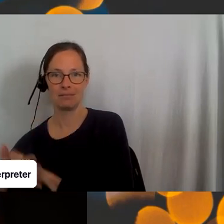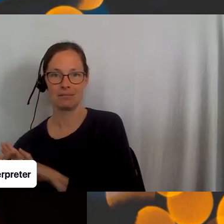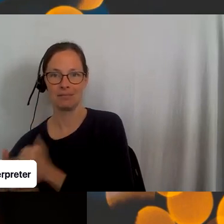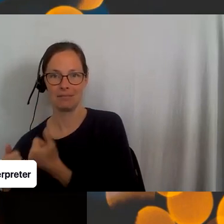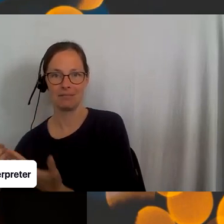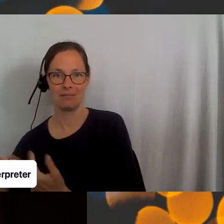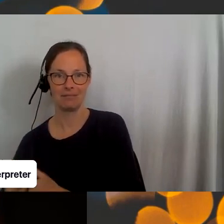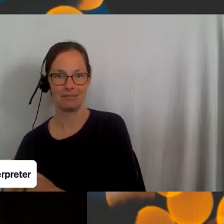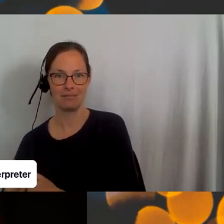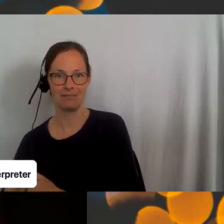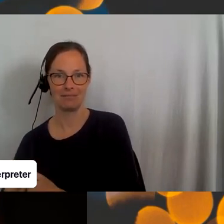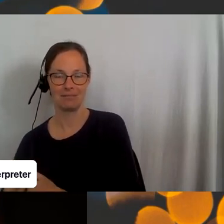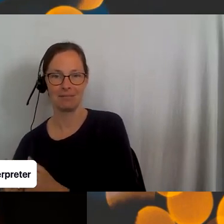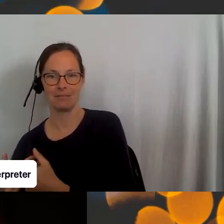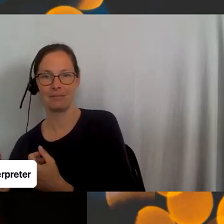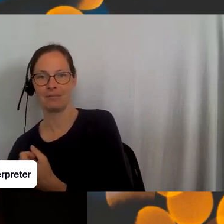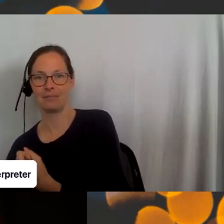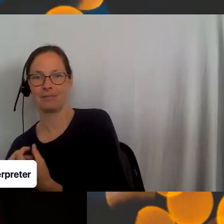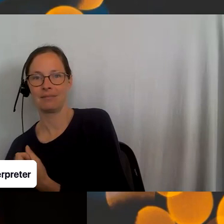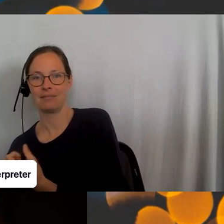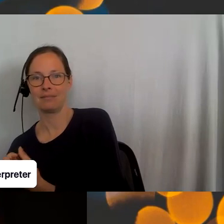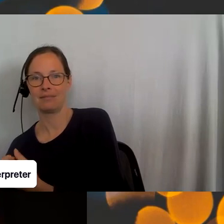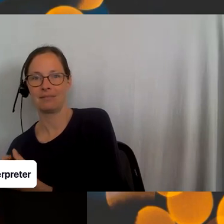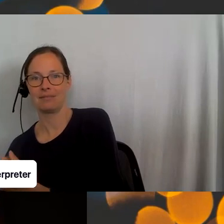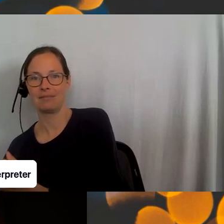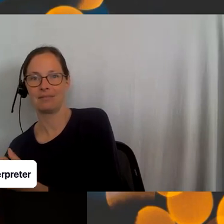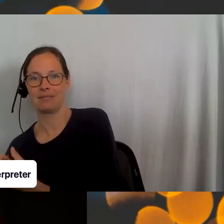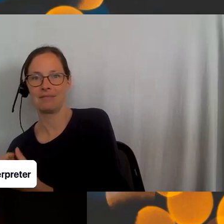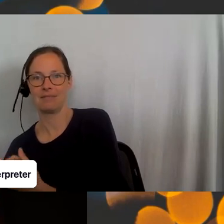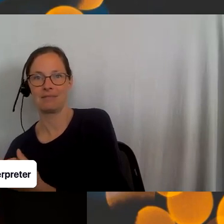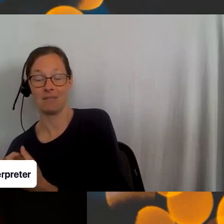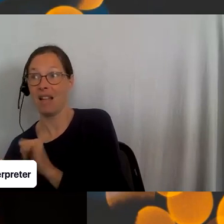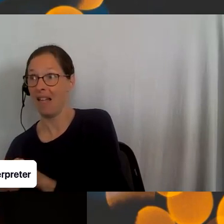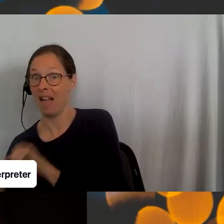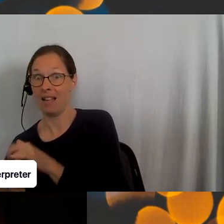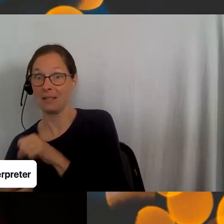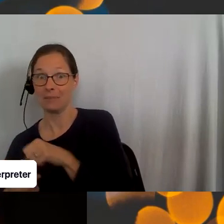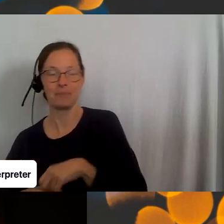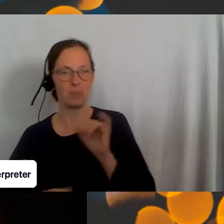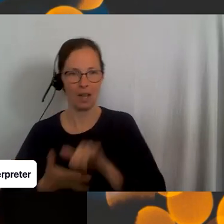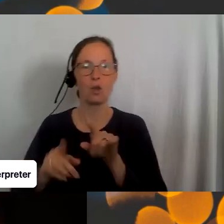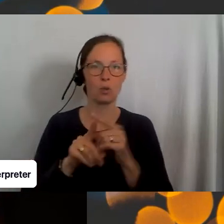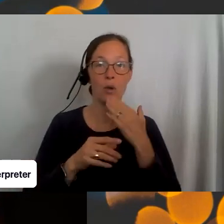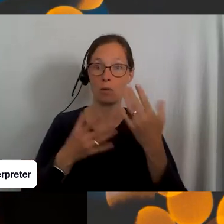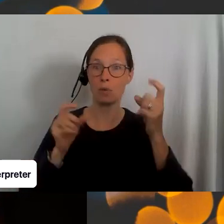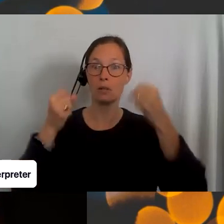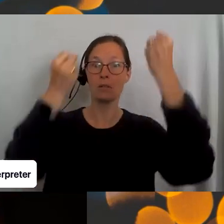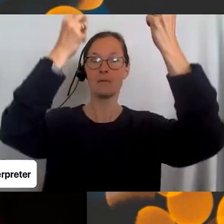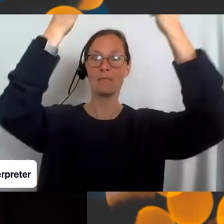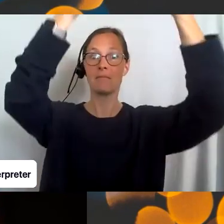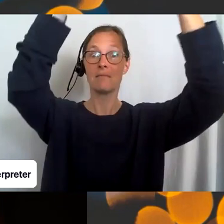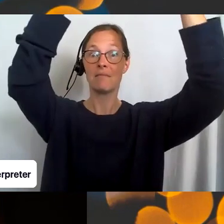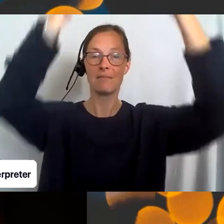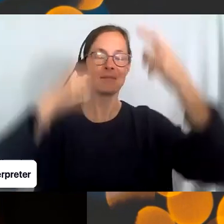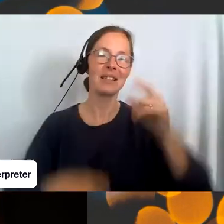Just like this? Yeah, if you can do it like more off camera though. How about like this? How about right here? Can everyone That's see? also good. For this? That